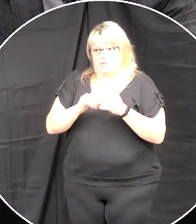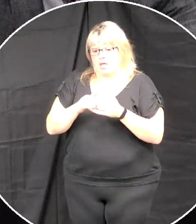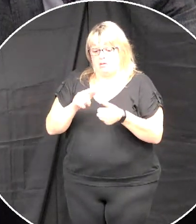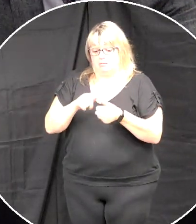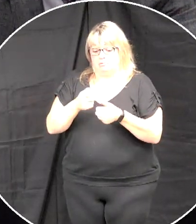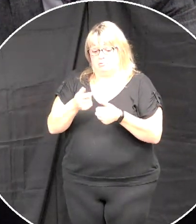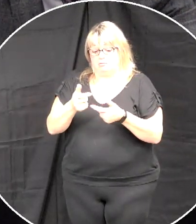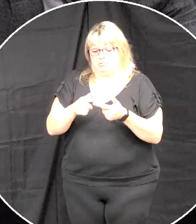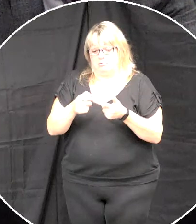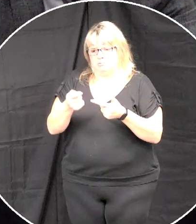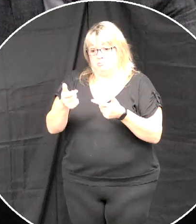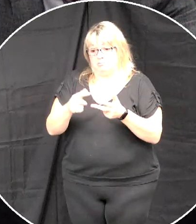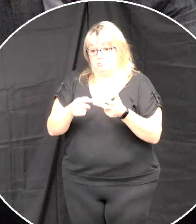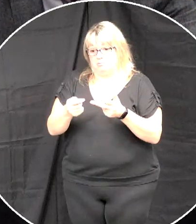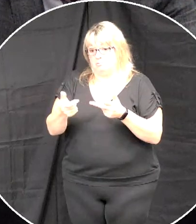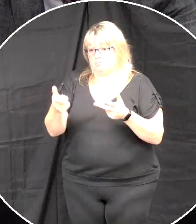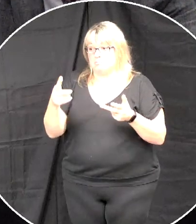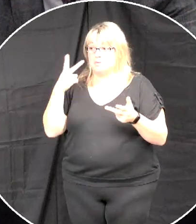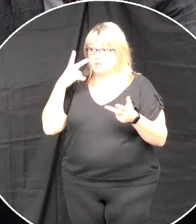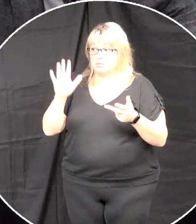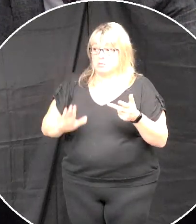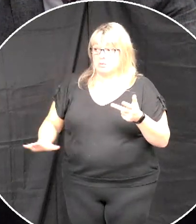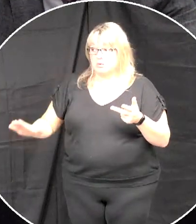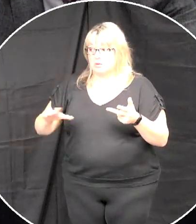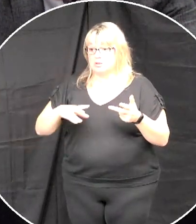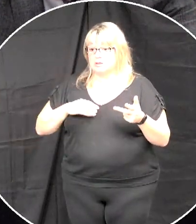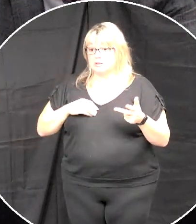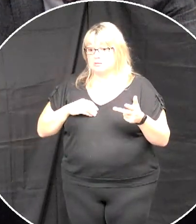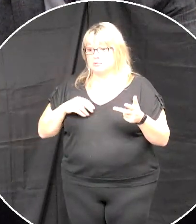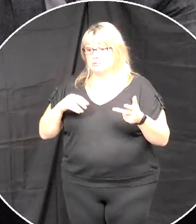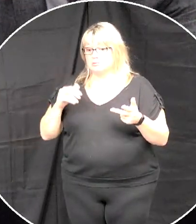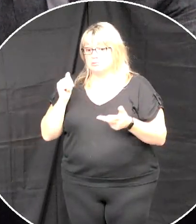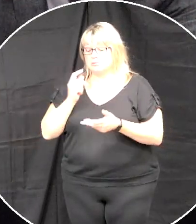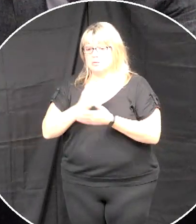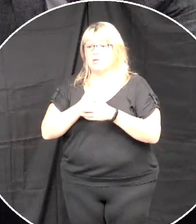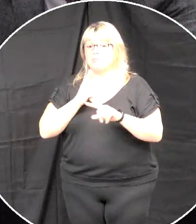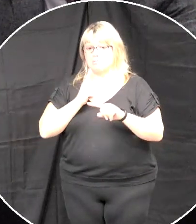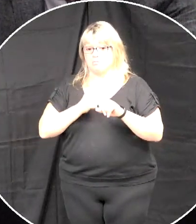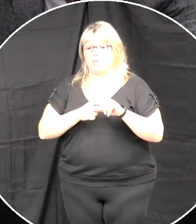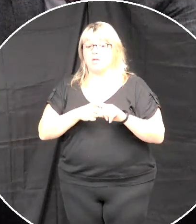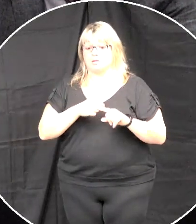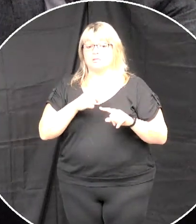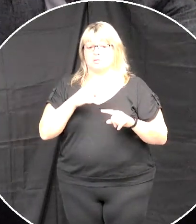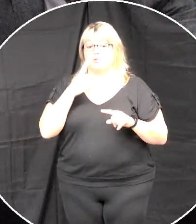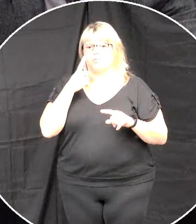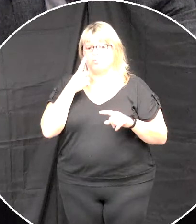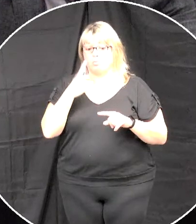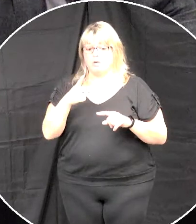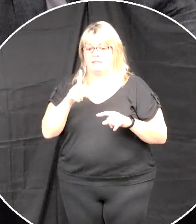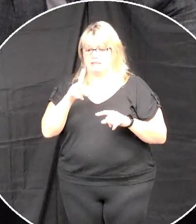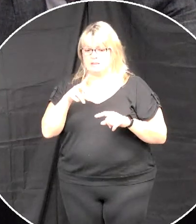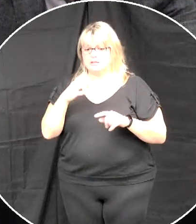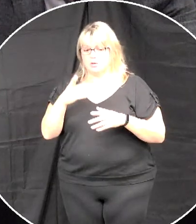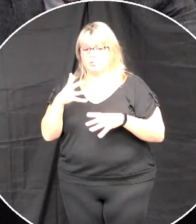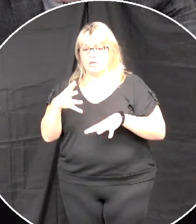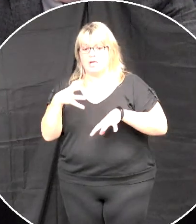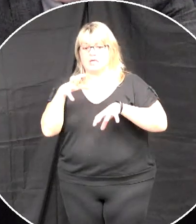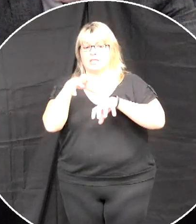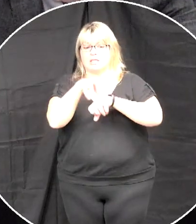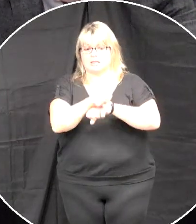board approval to continue on, and one acquisition of a small remainder of a piece of